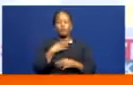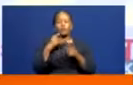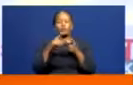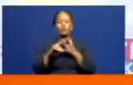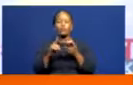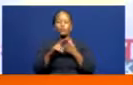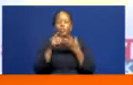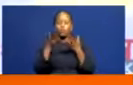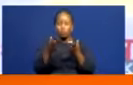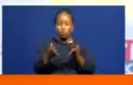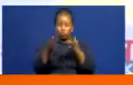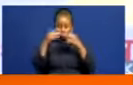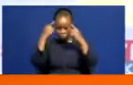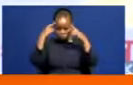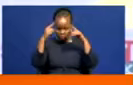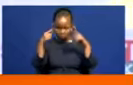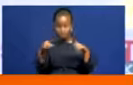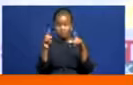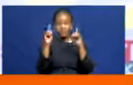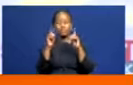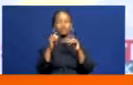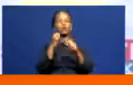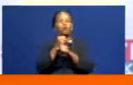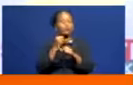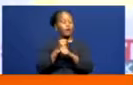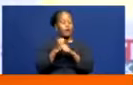succeed, hard work,